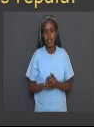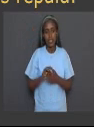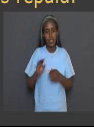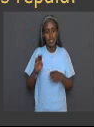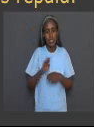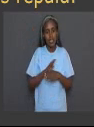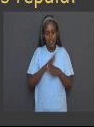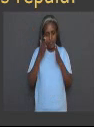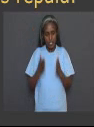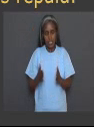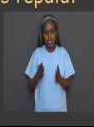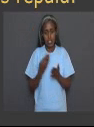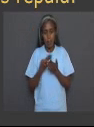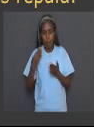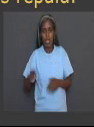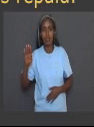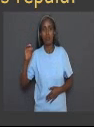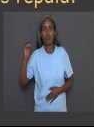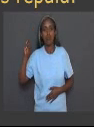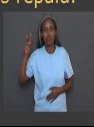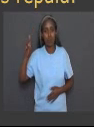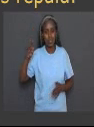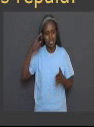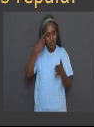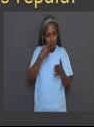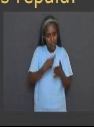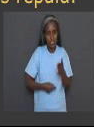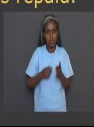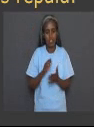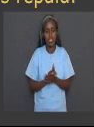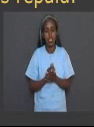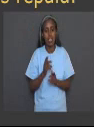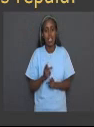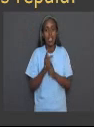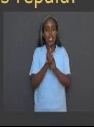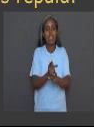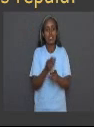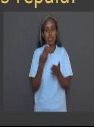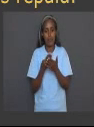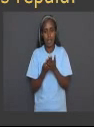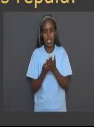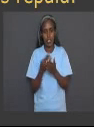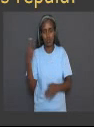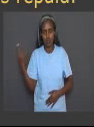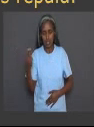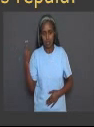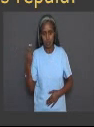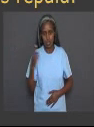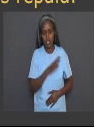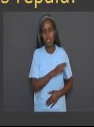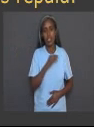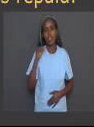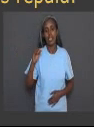Investors buy bonds effectively lending money to the issuer, and